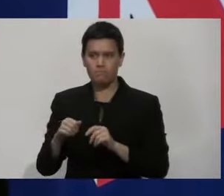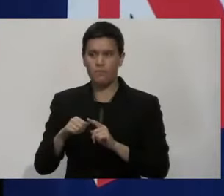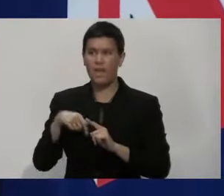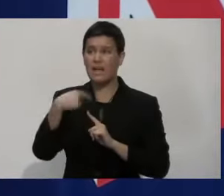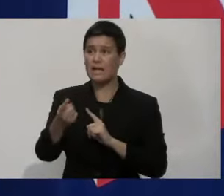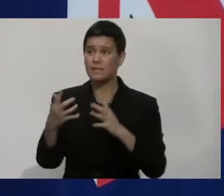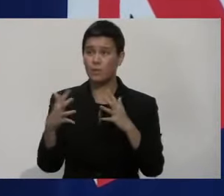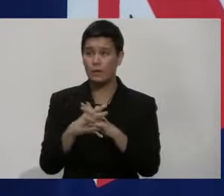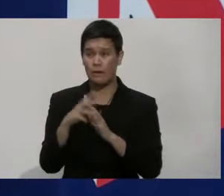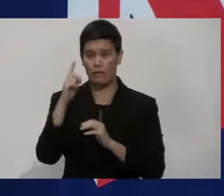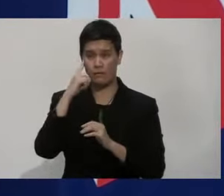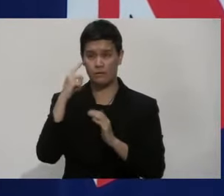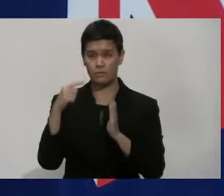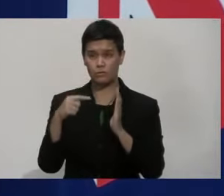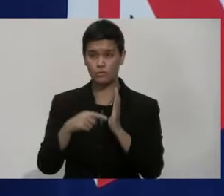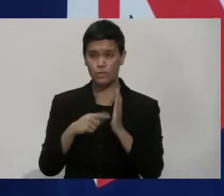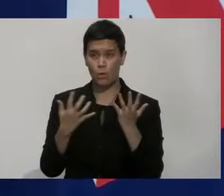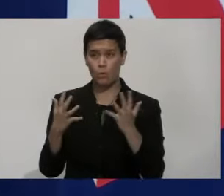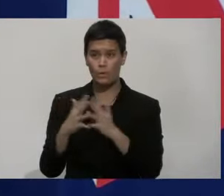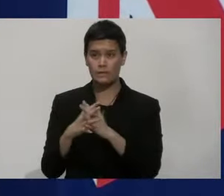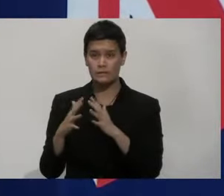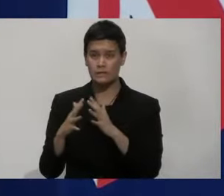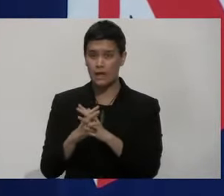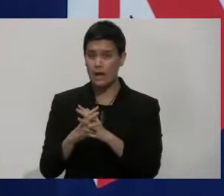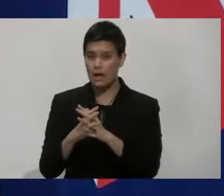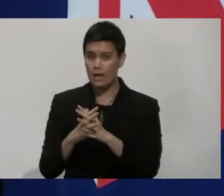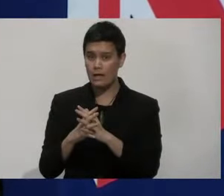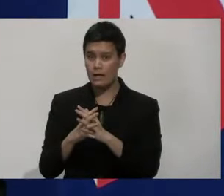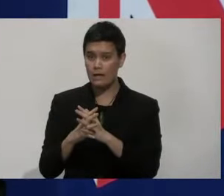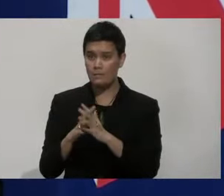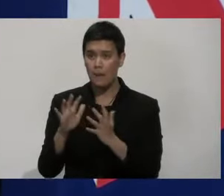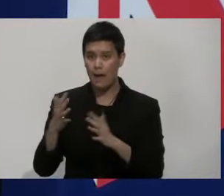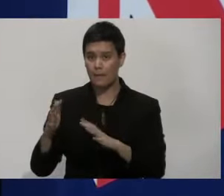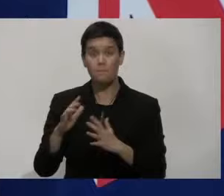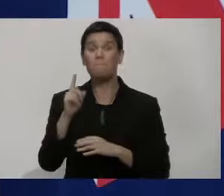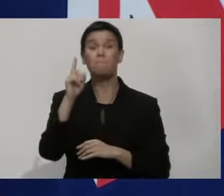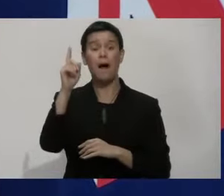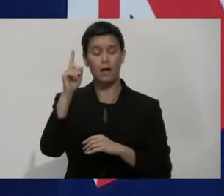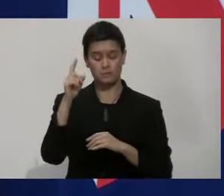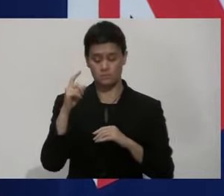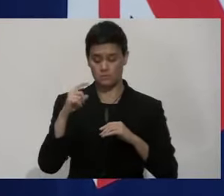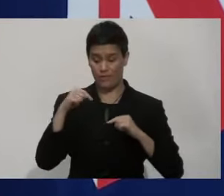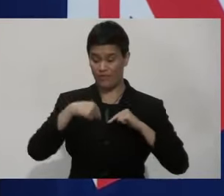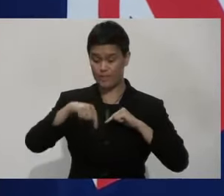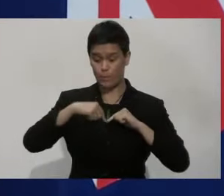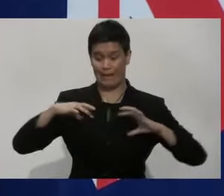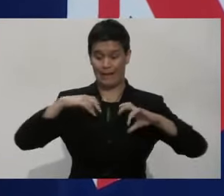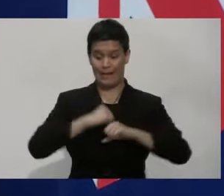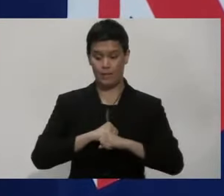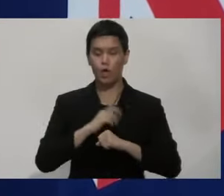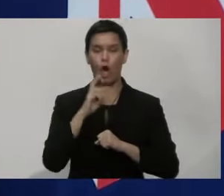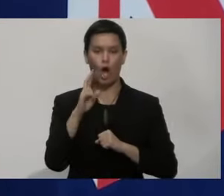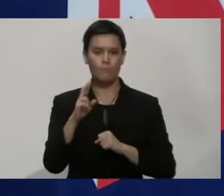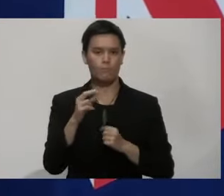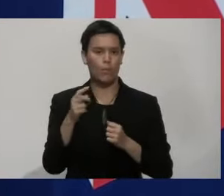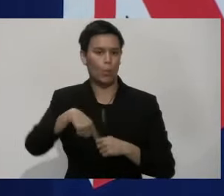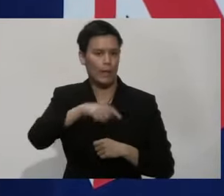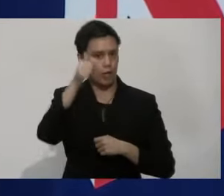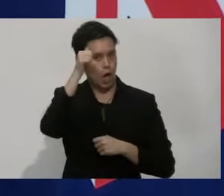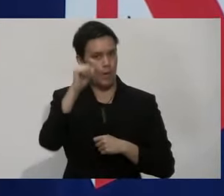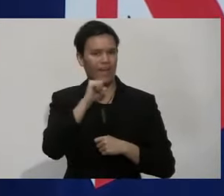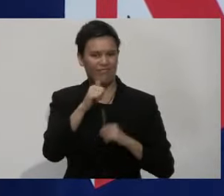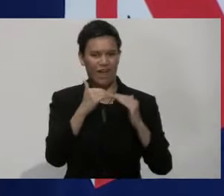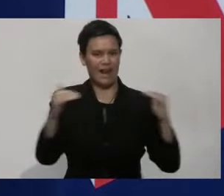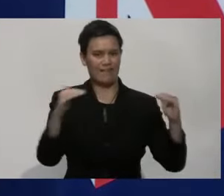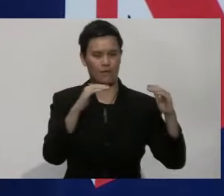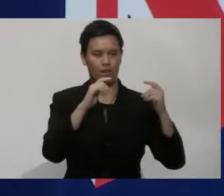Well, our hope and expectation, of course, is that we'll see alert level change at the end of the week, but ultimately that's a decision for the Business Committee.